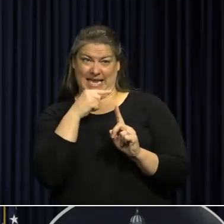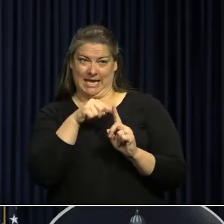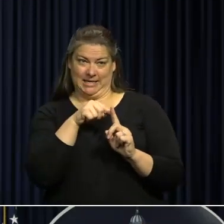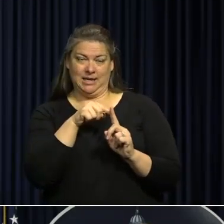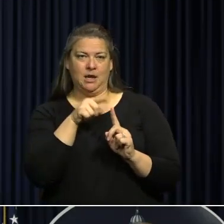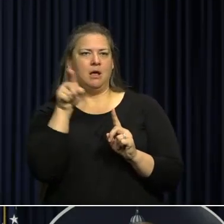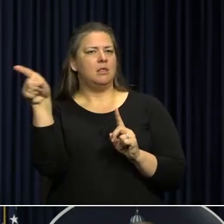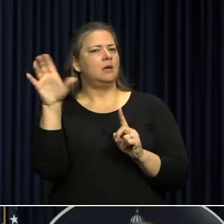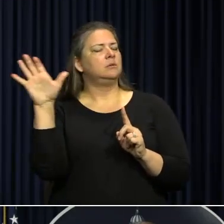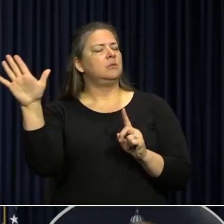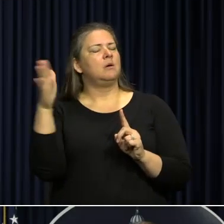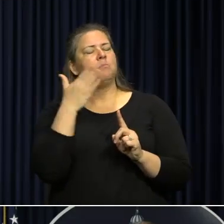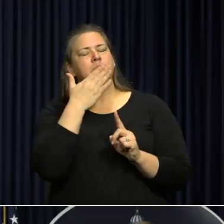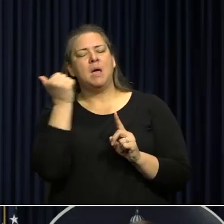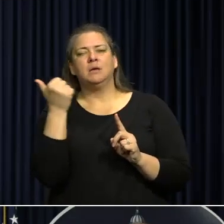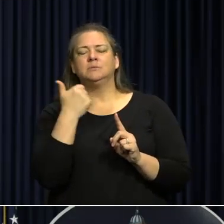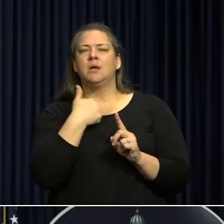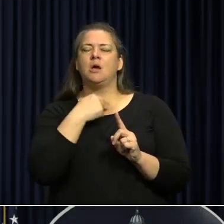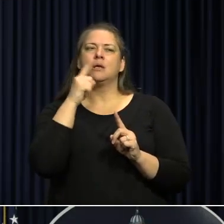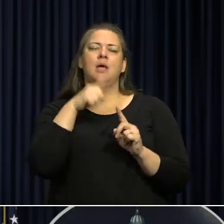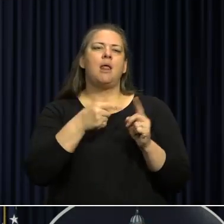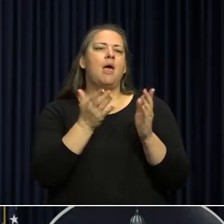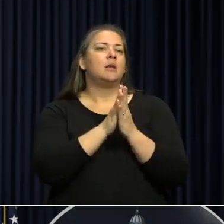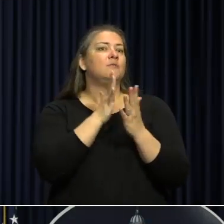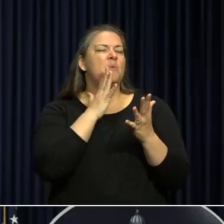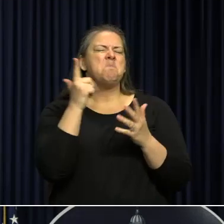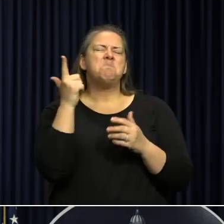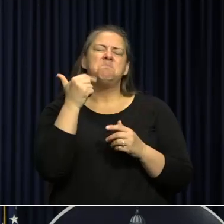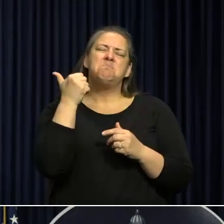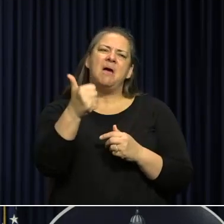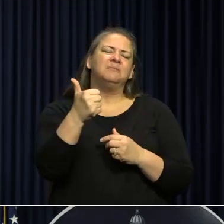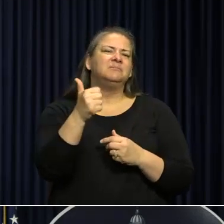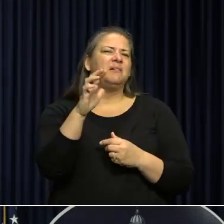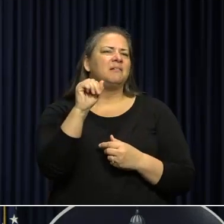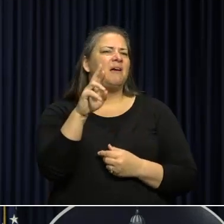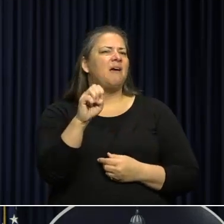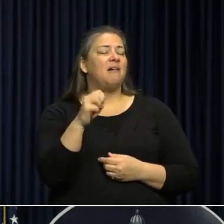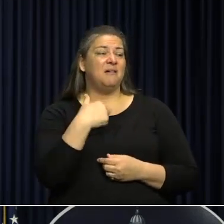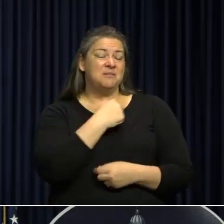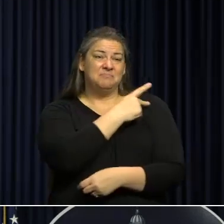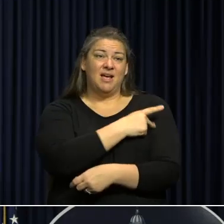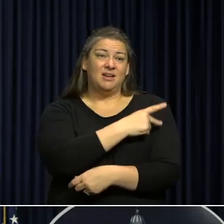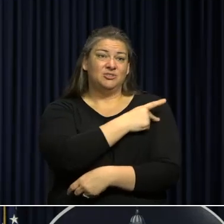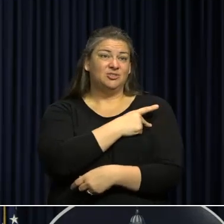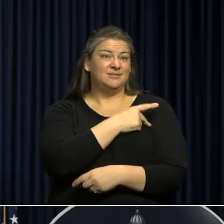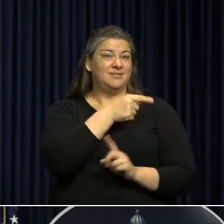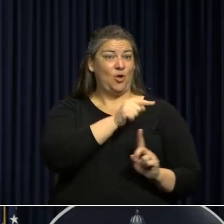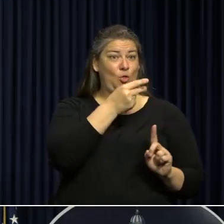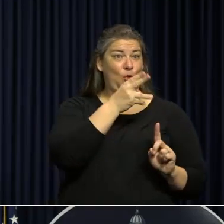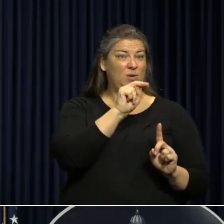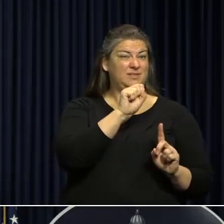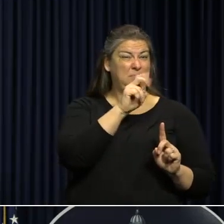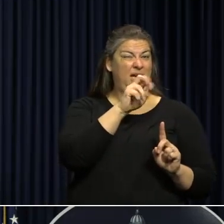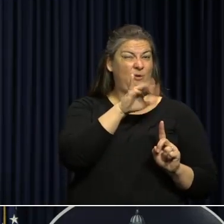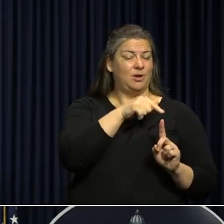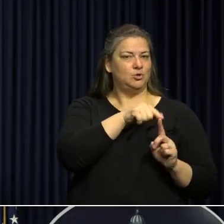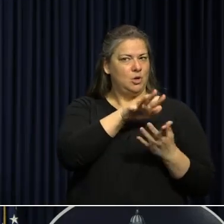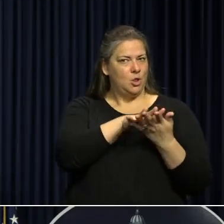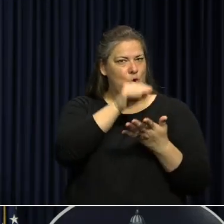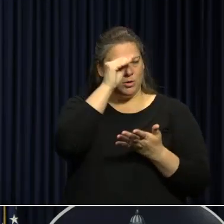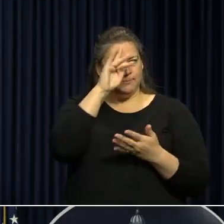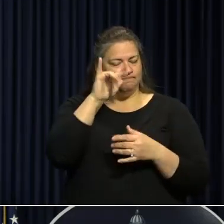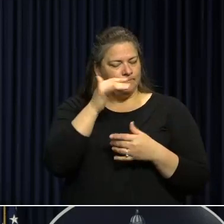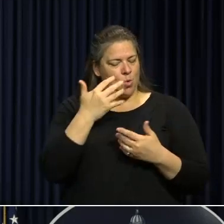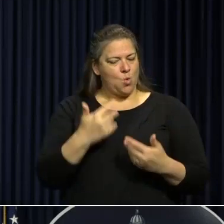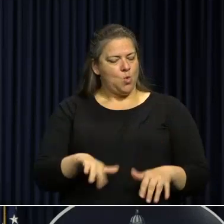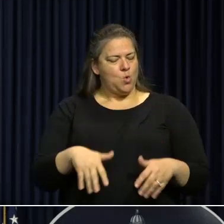their absolute best. I couldn't have asked for better care." As a patient, Thornsberry has learned of the toll of COVID-19